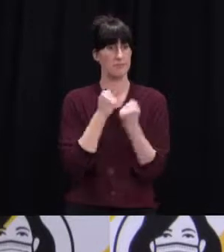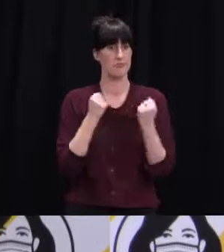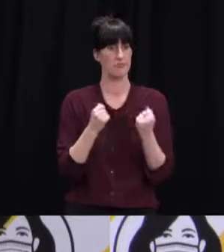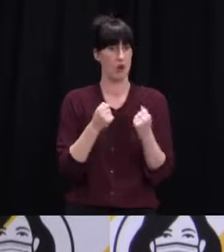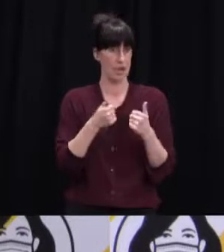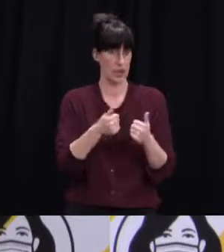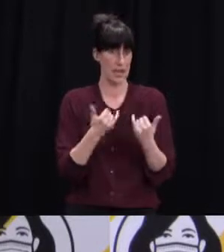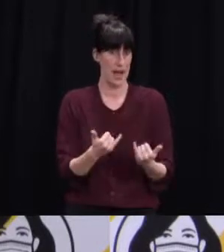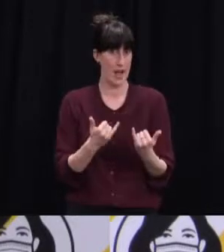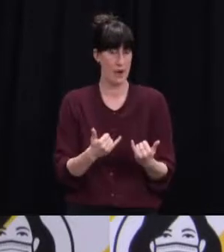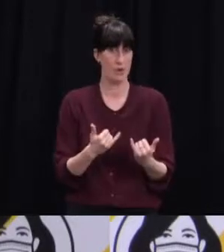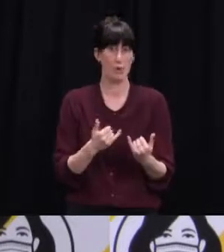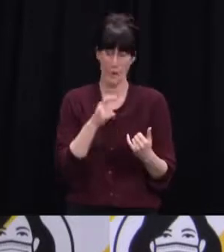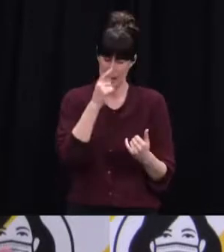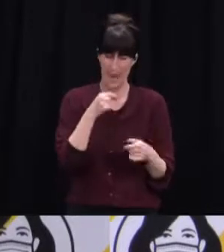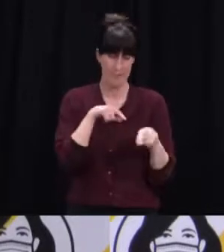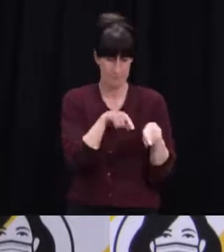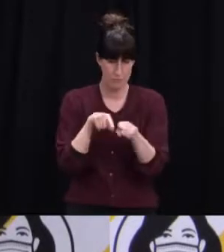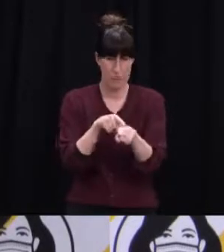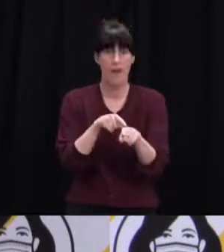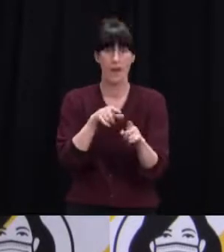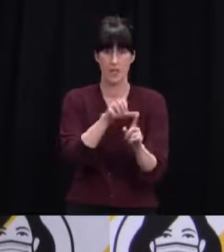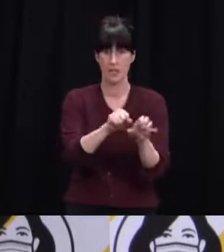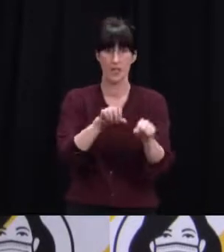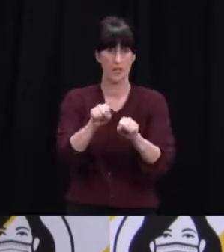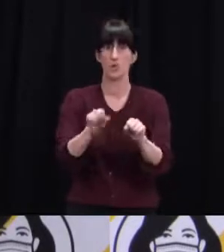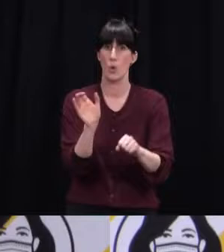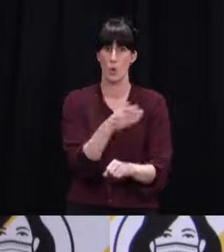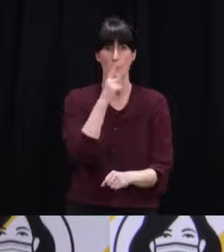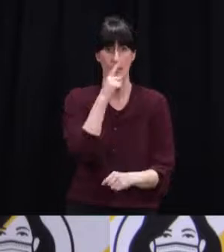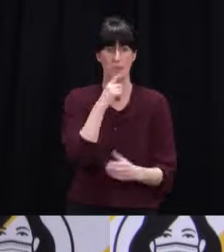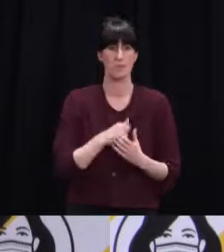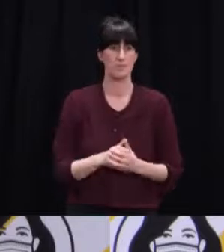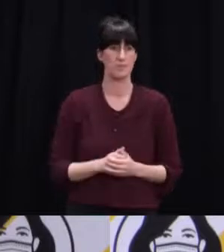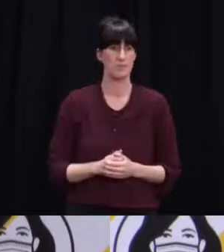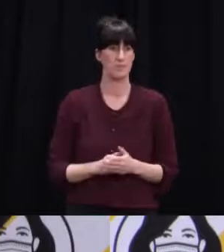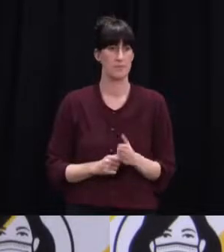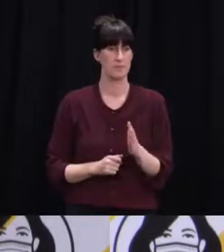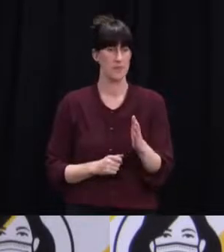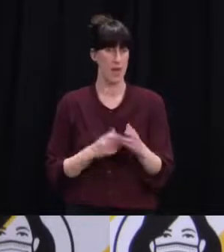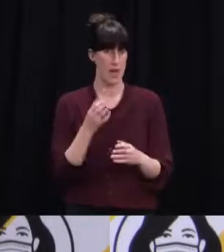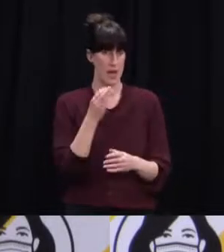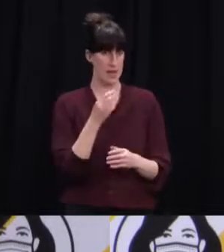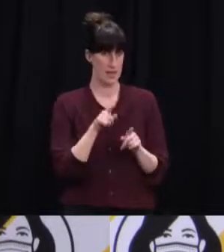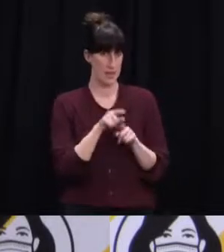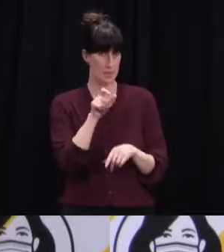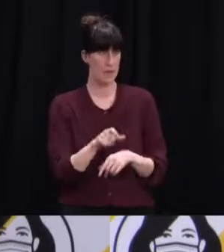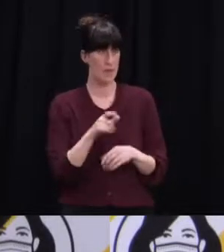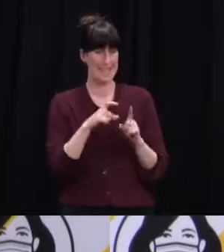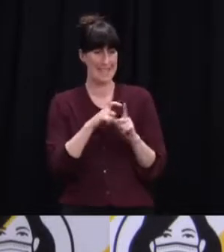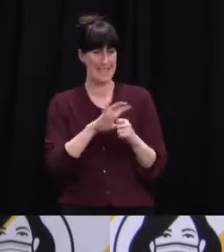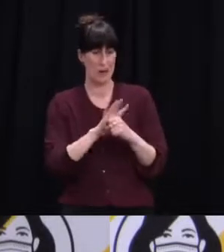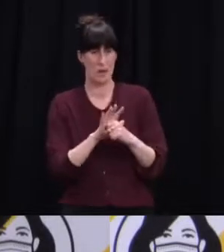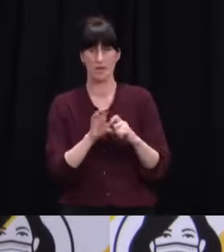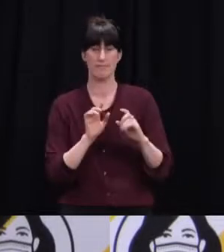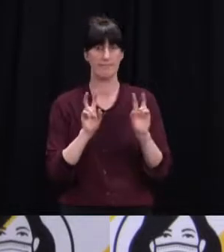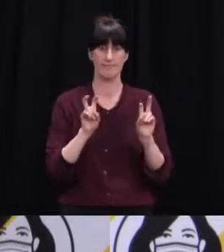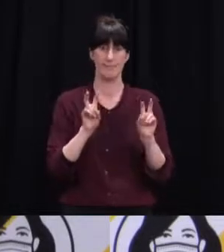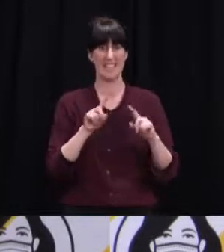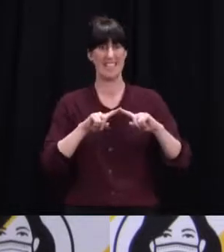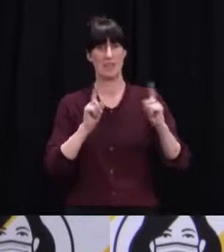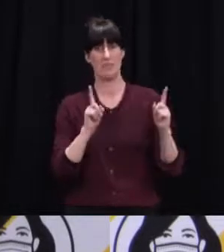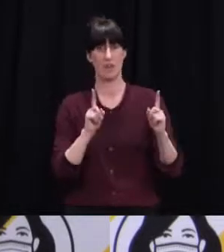We have got good contact tracing capacity now, and have had from the start, so we will be able to track down all these people. Amelia, it's